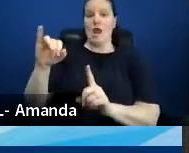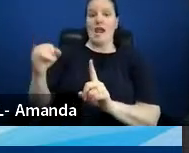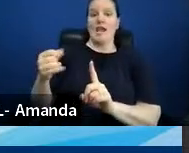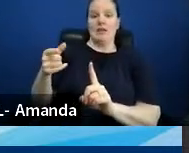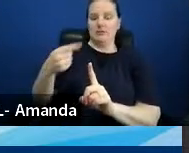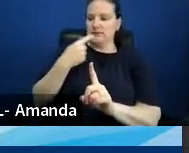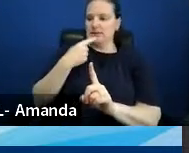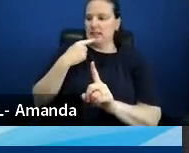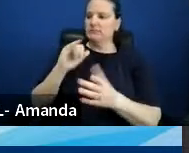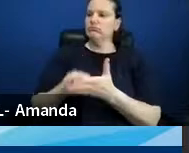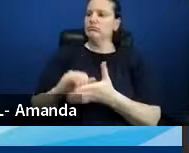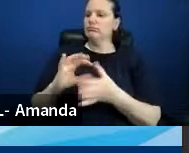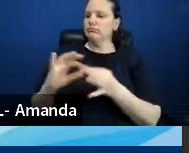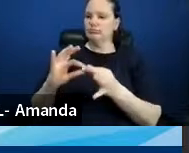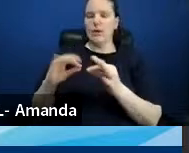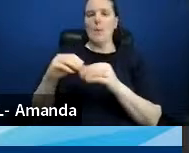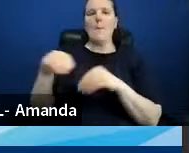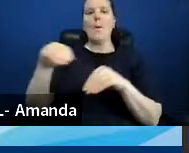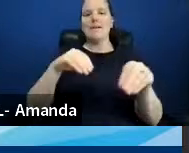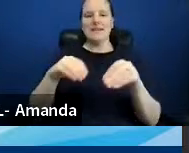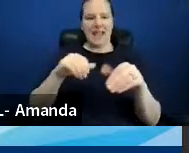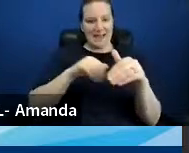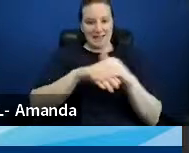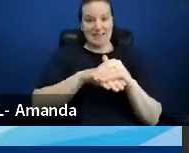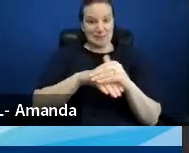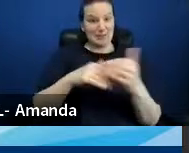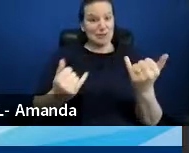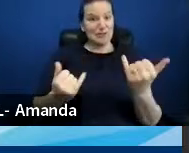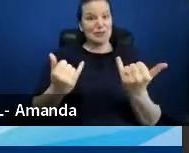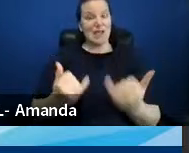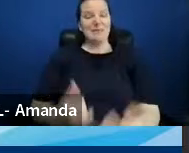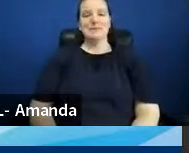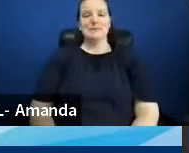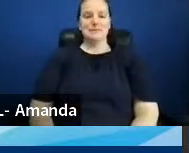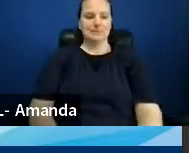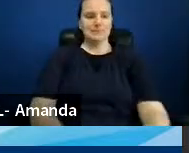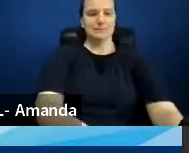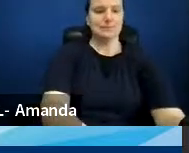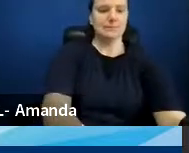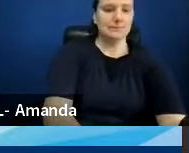a discussion about mobility and accessibility.